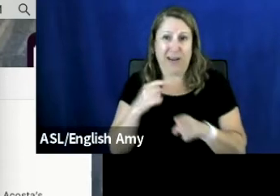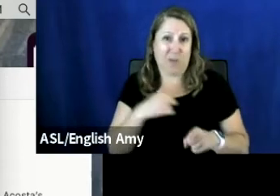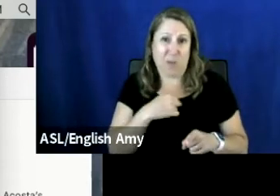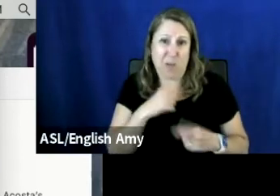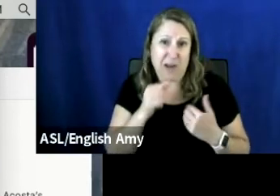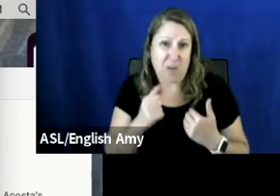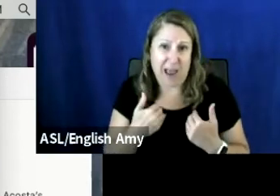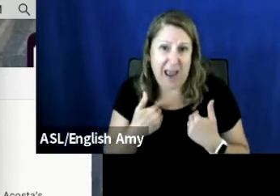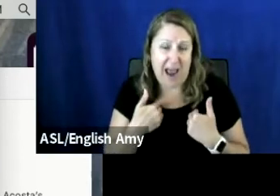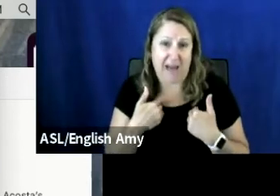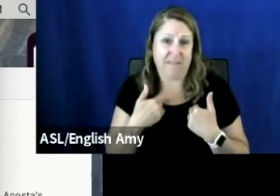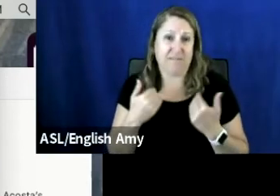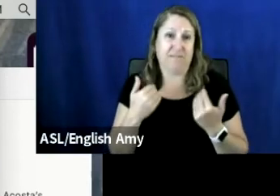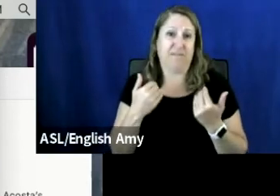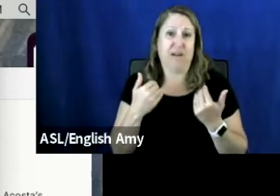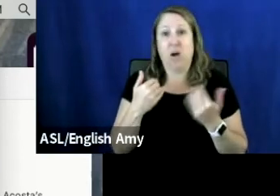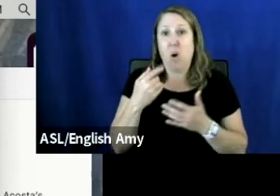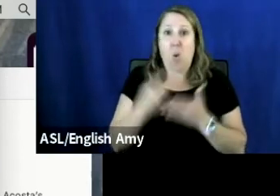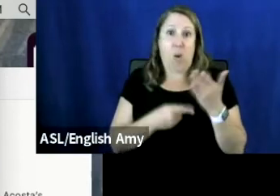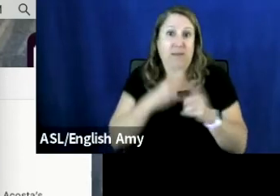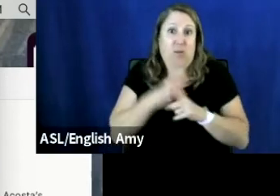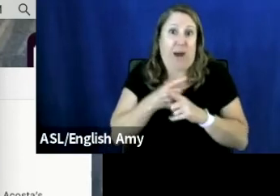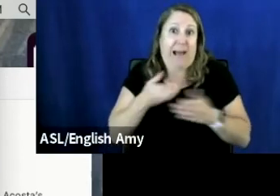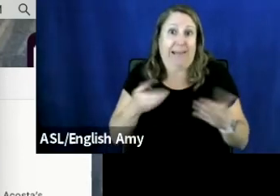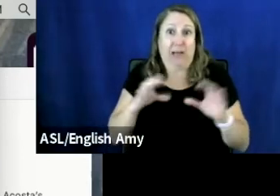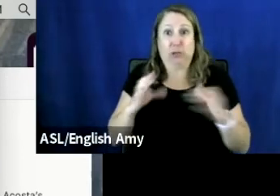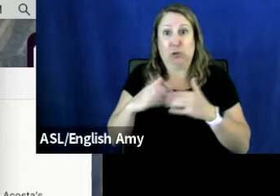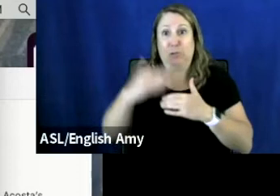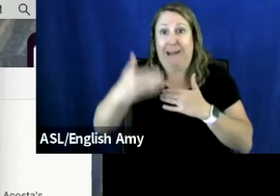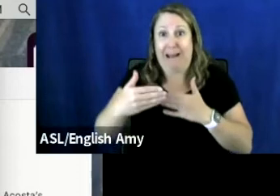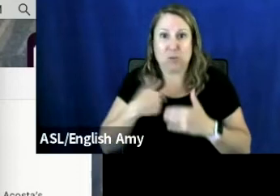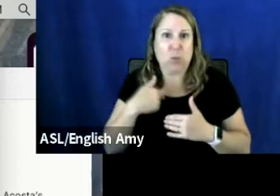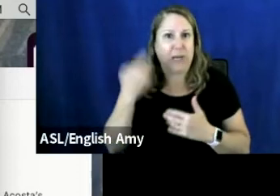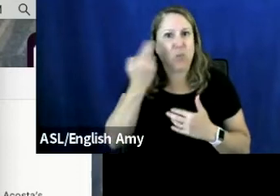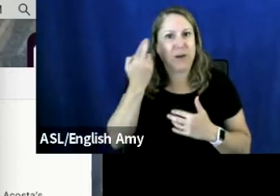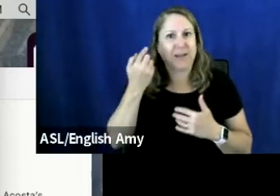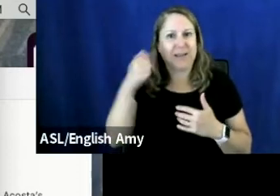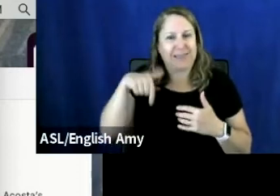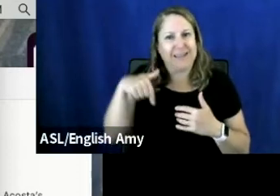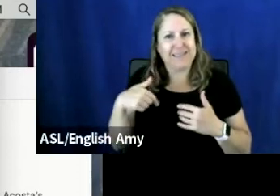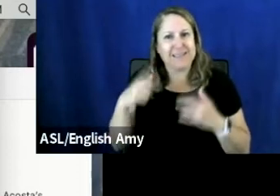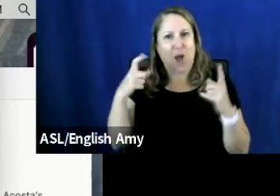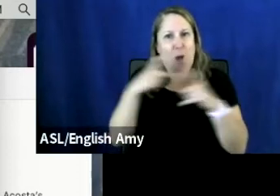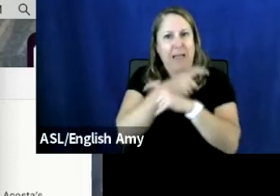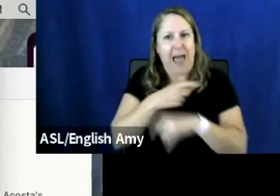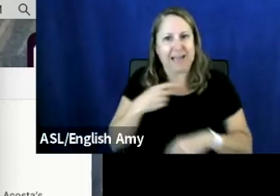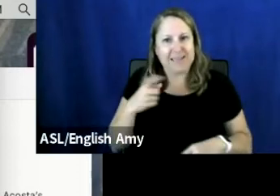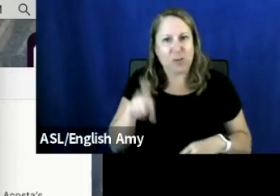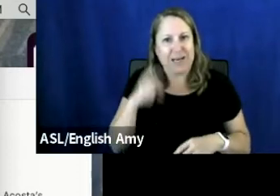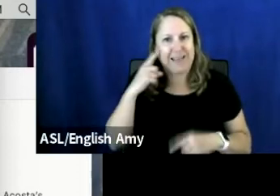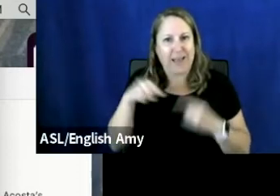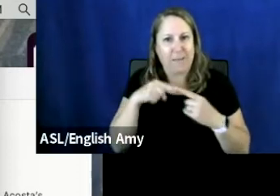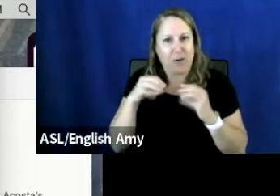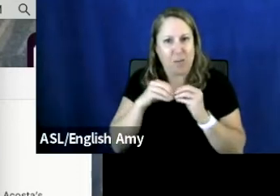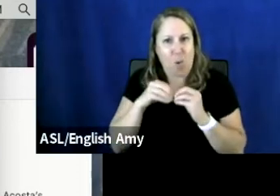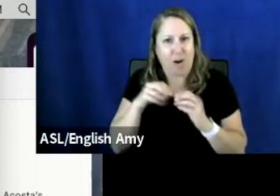place where there were things like, these are the things to do next. We realized it's complex. We need to think about it some more. As was